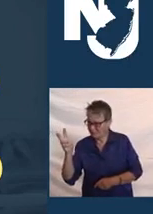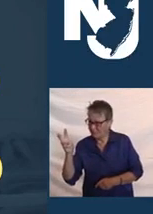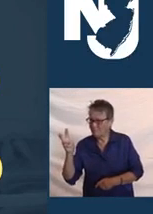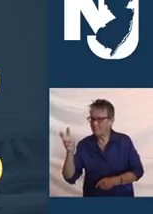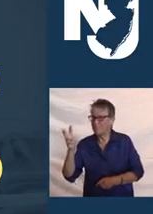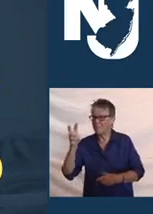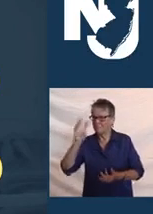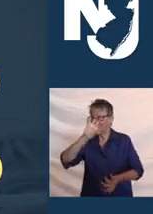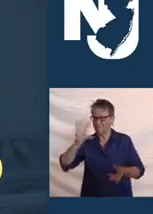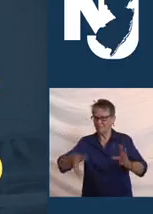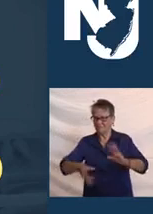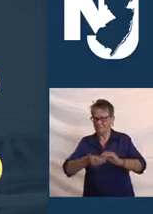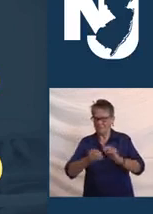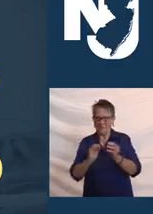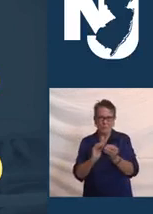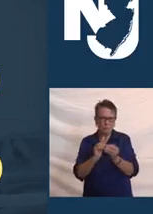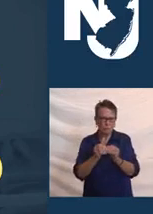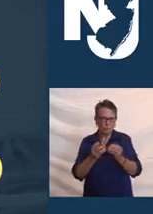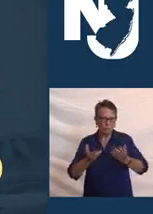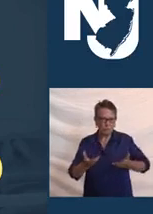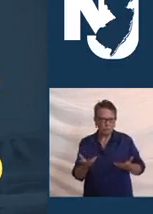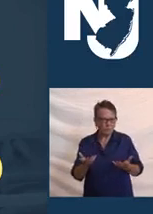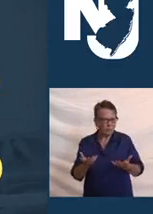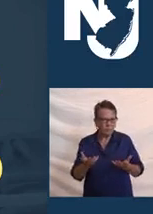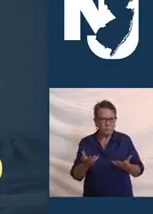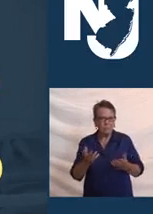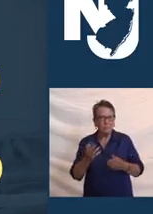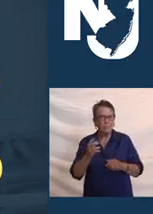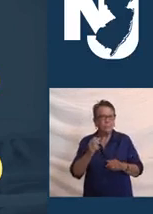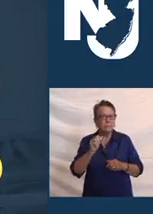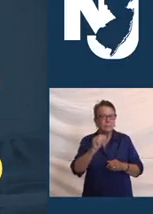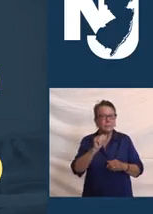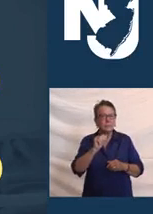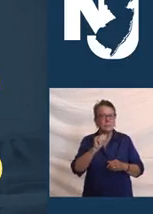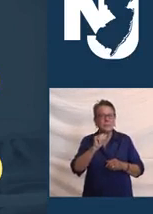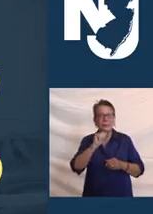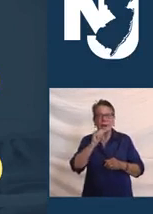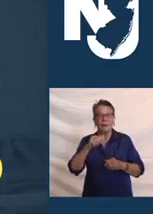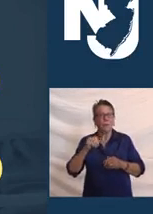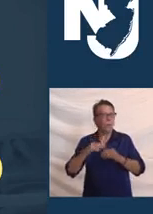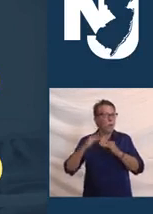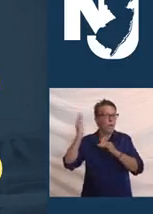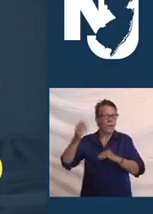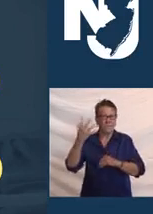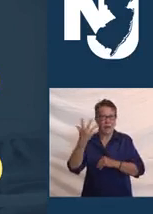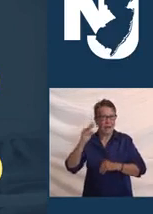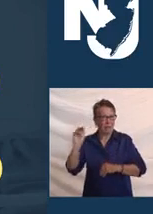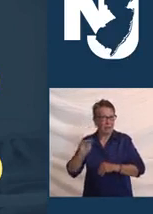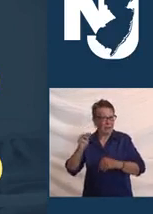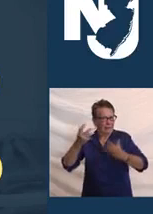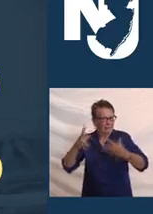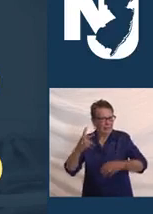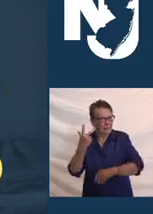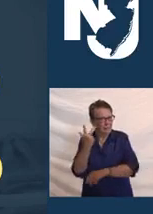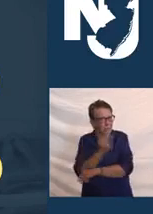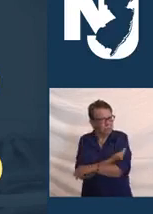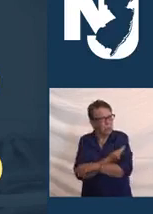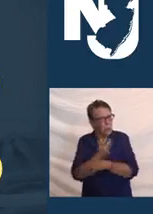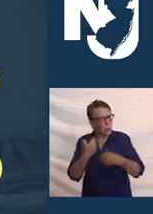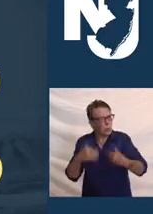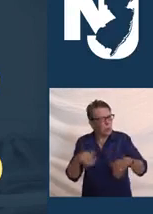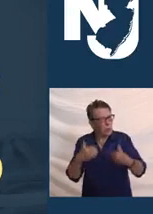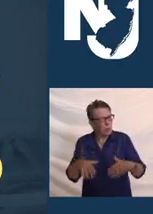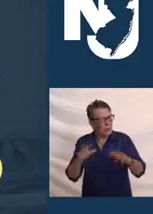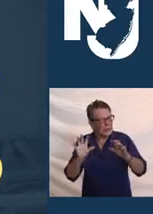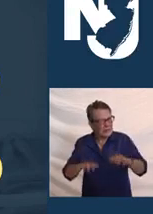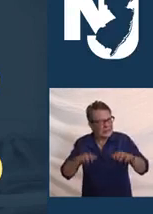who have been fully vaccinated had to deal with the teeth of this variant wave we're dealing with, but